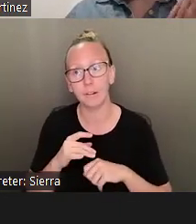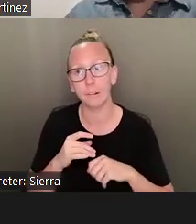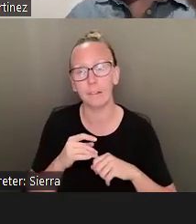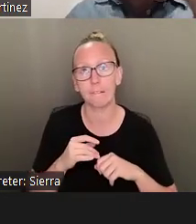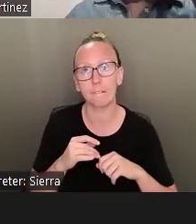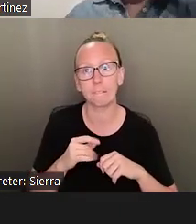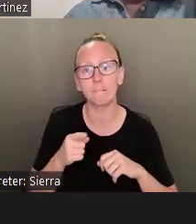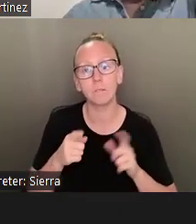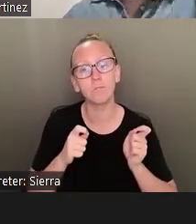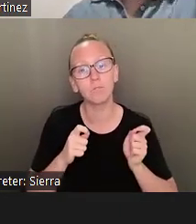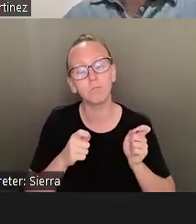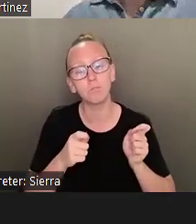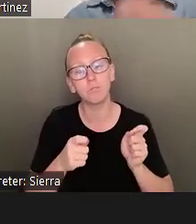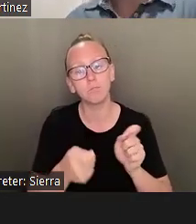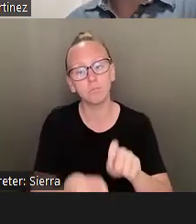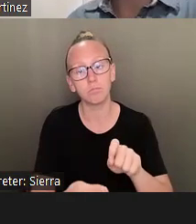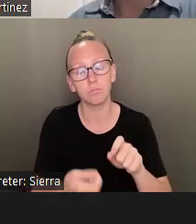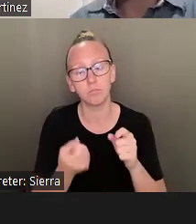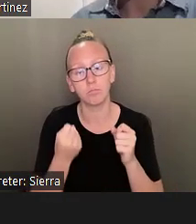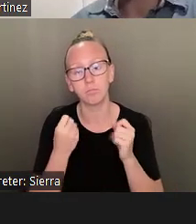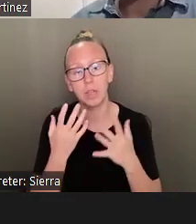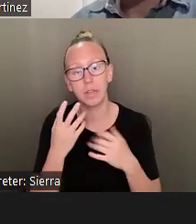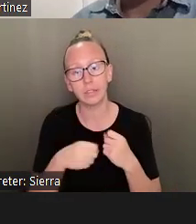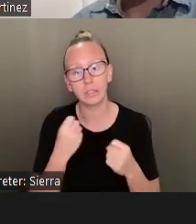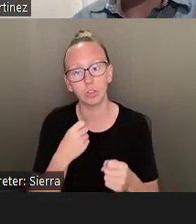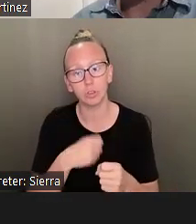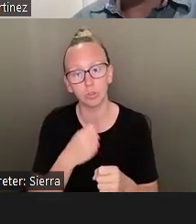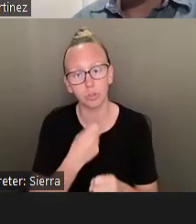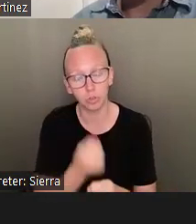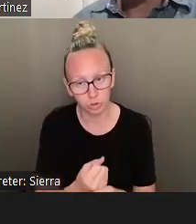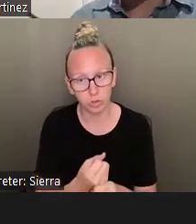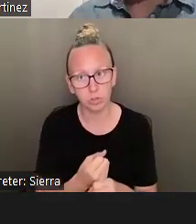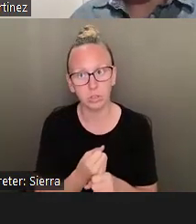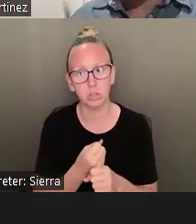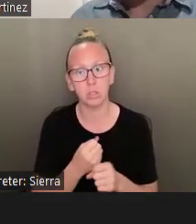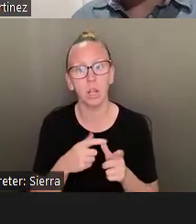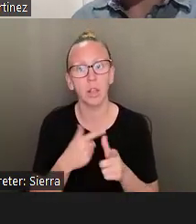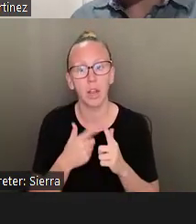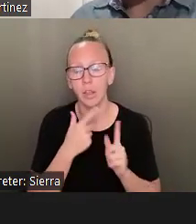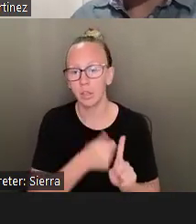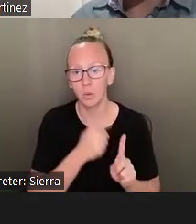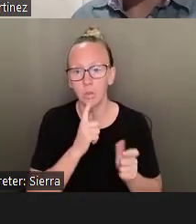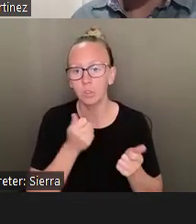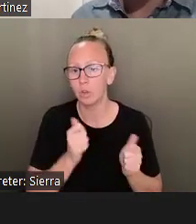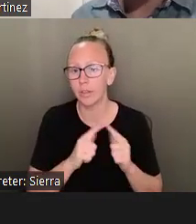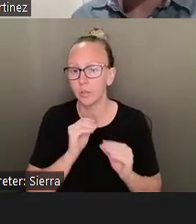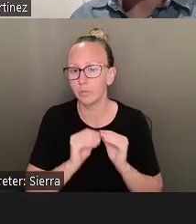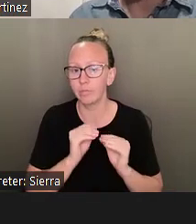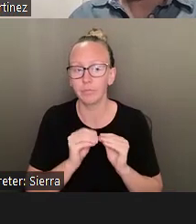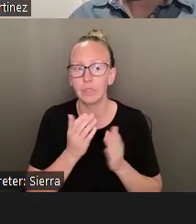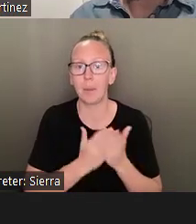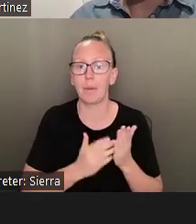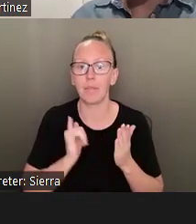would evolve over its many decades of life and would try to correct some of these historic